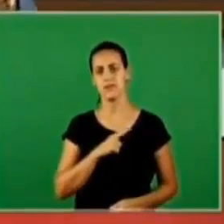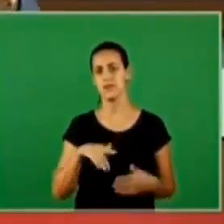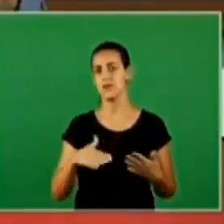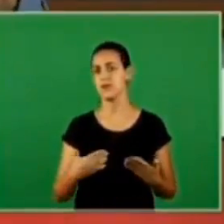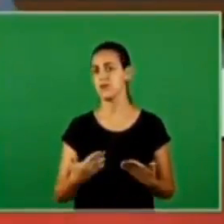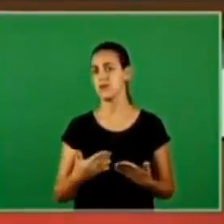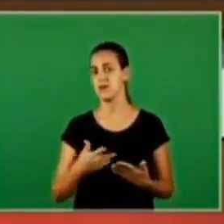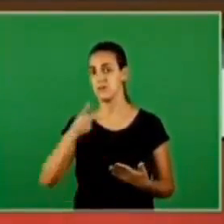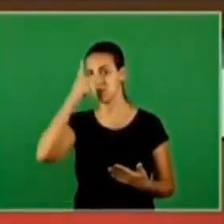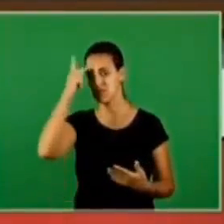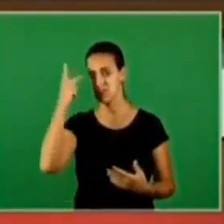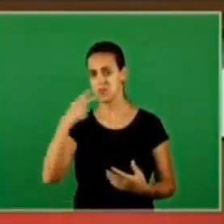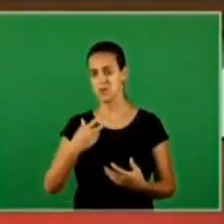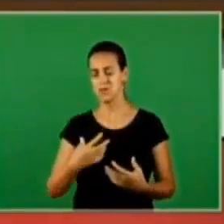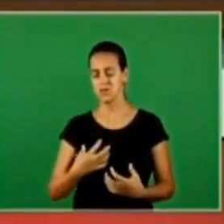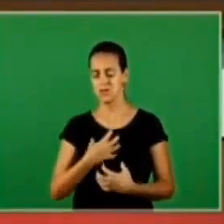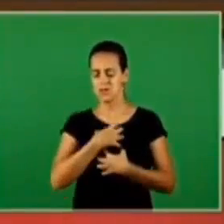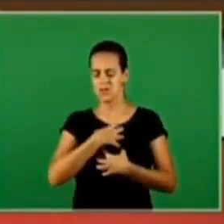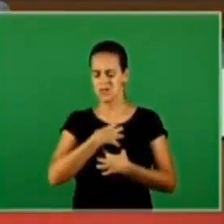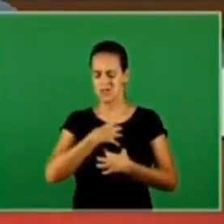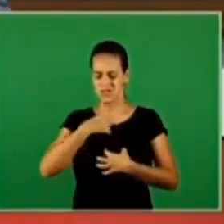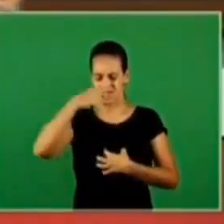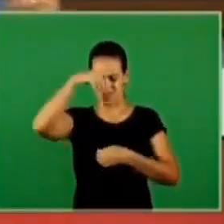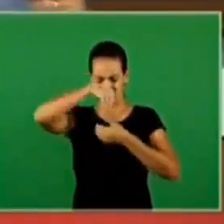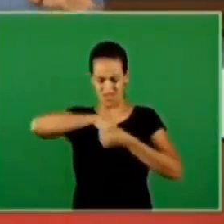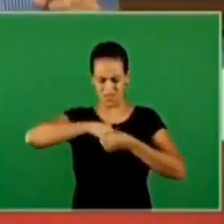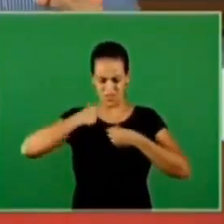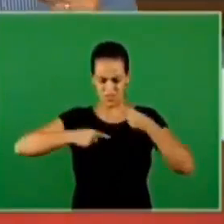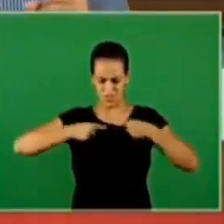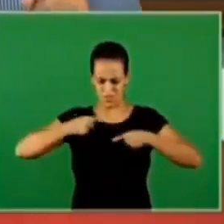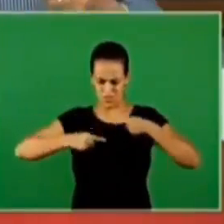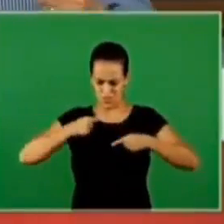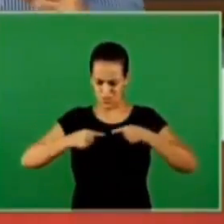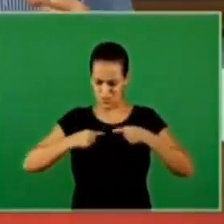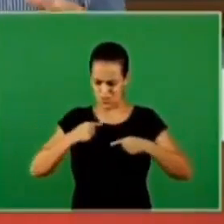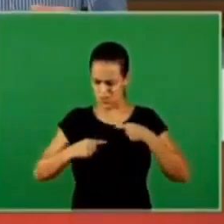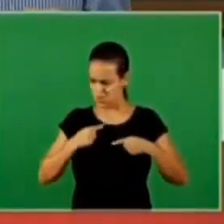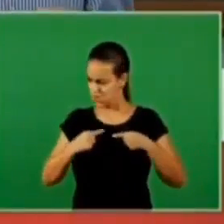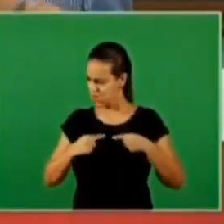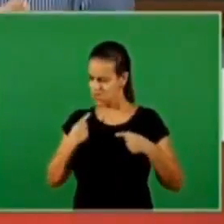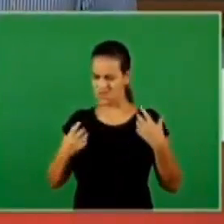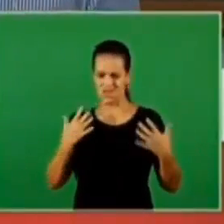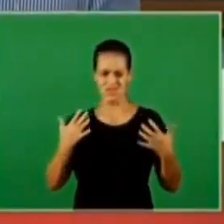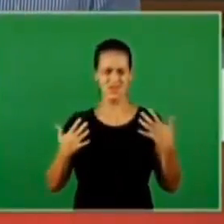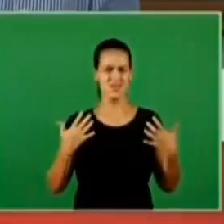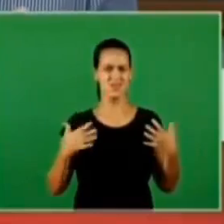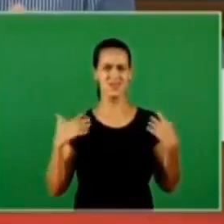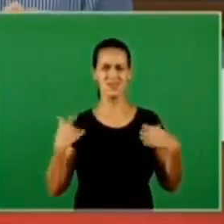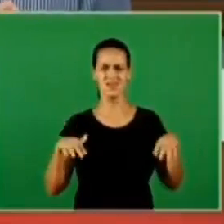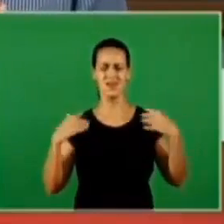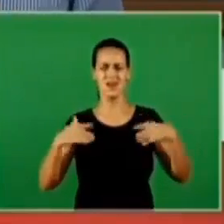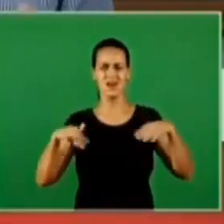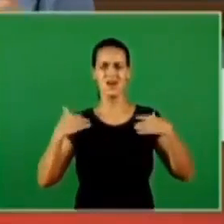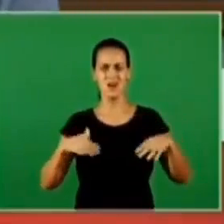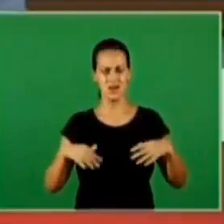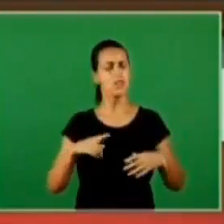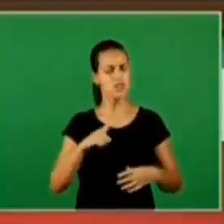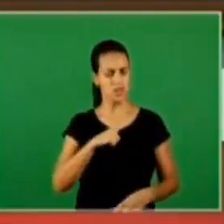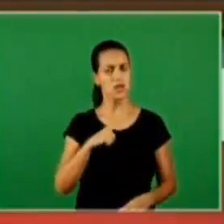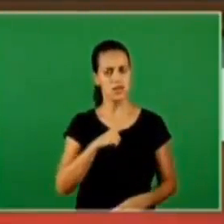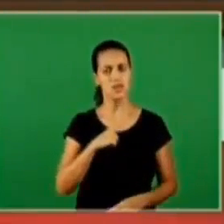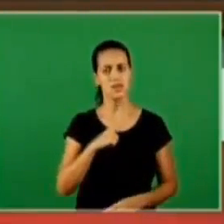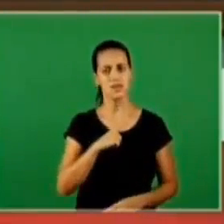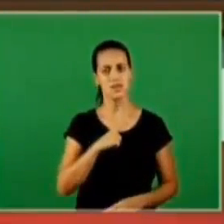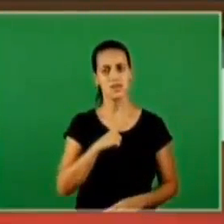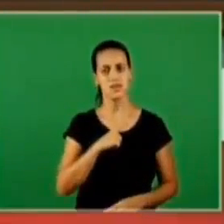is everywhere. And when man begins to feel the weight of this crisis, there are moments in the life because people go through these